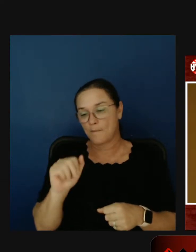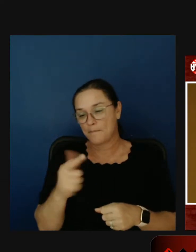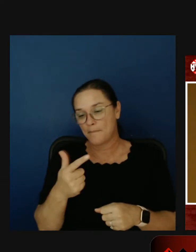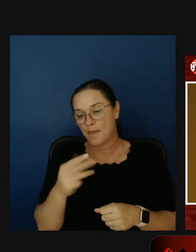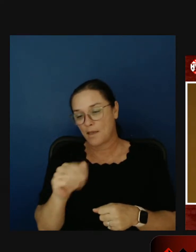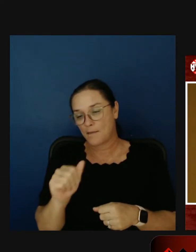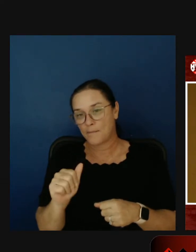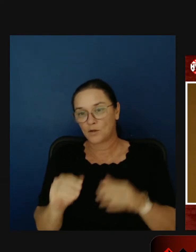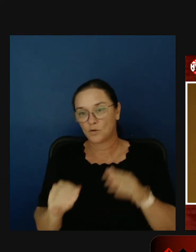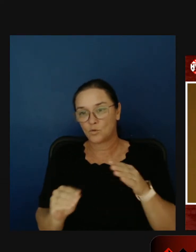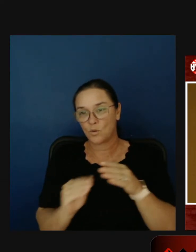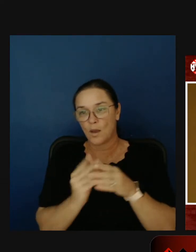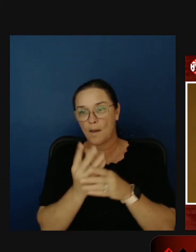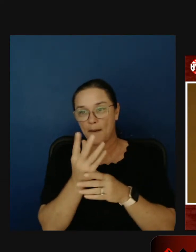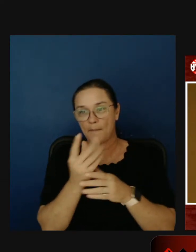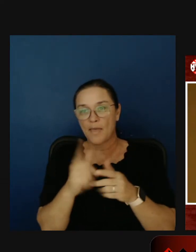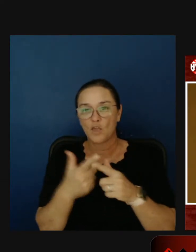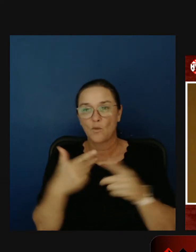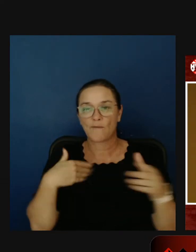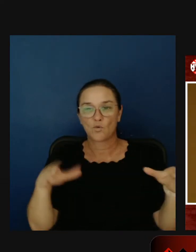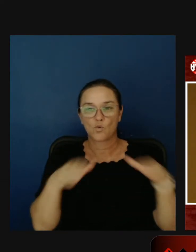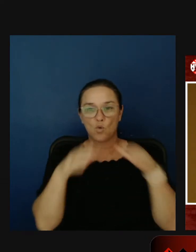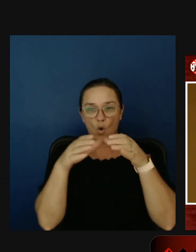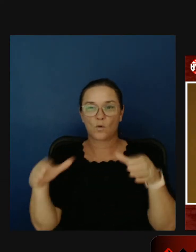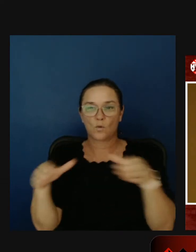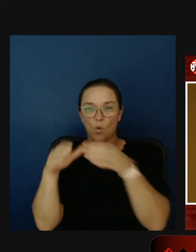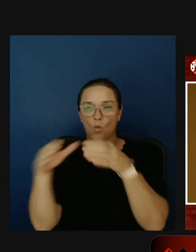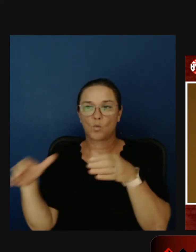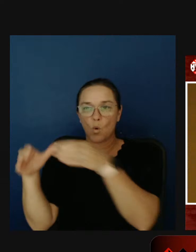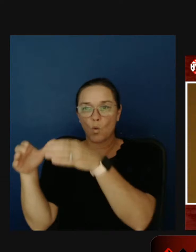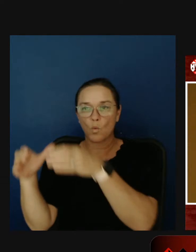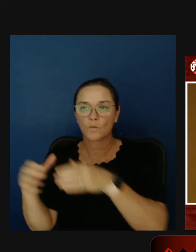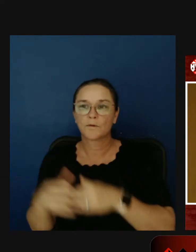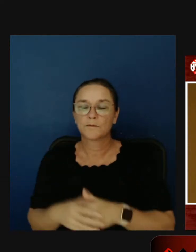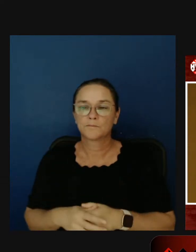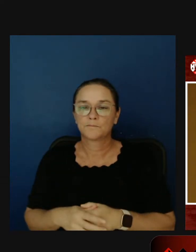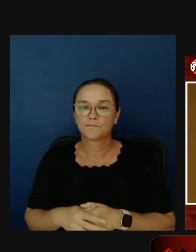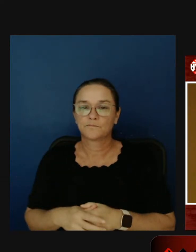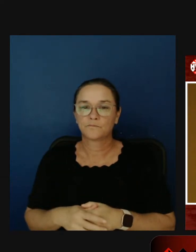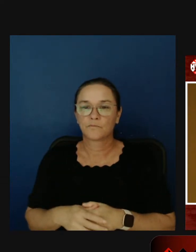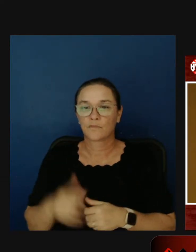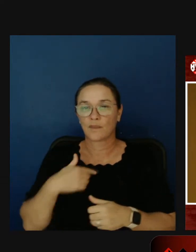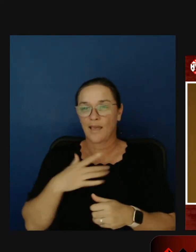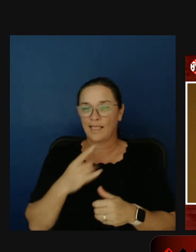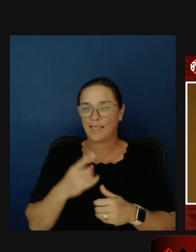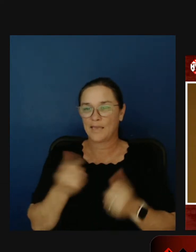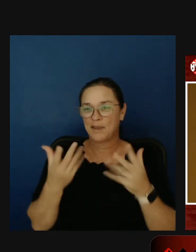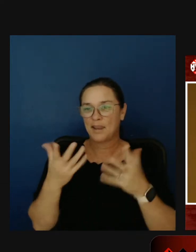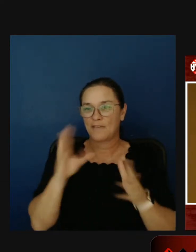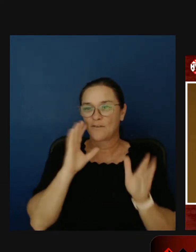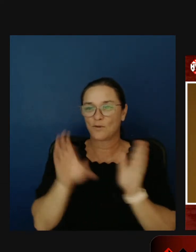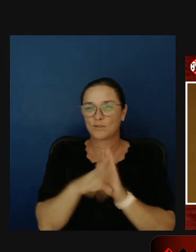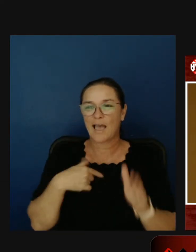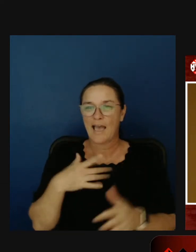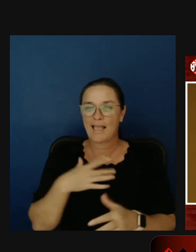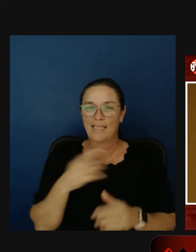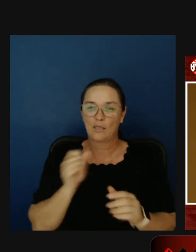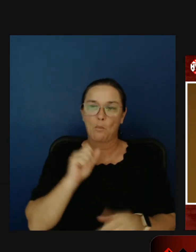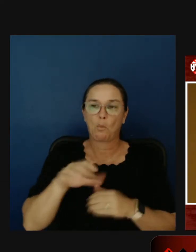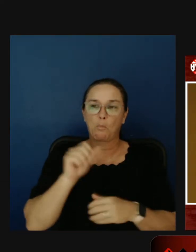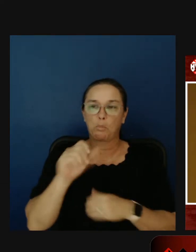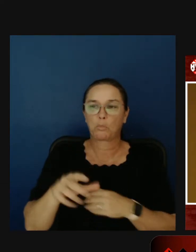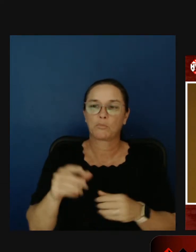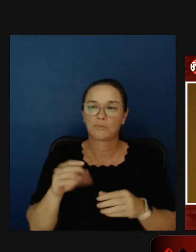all these little cones that pop up in places. And I just like a lot of these photos, which is why I threw them in. But you get